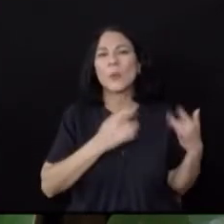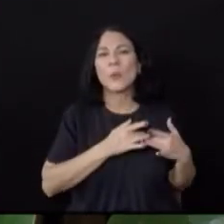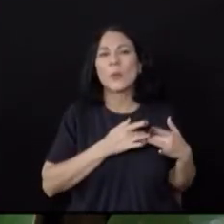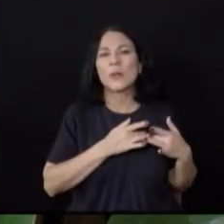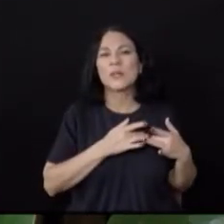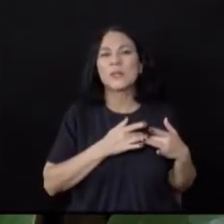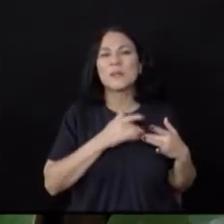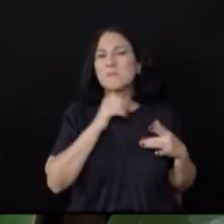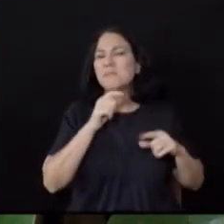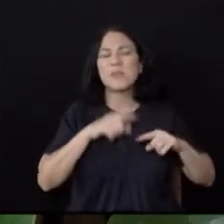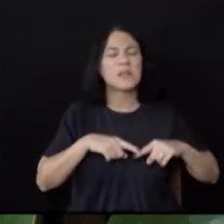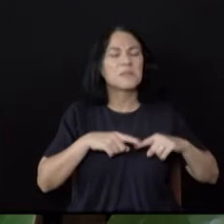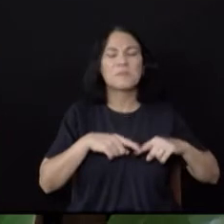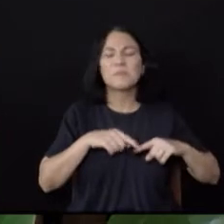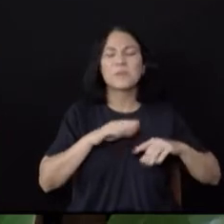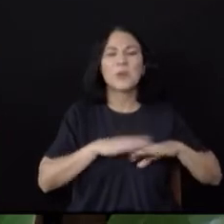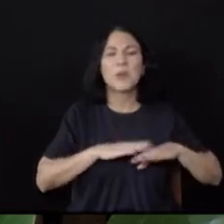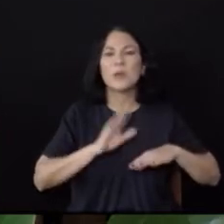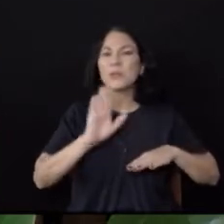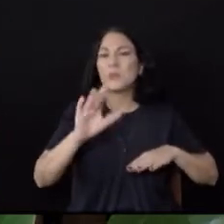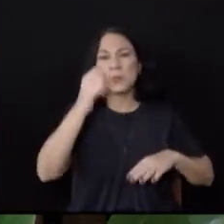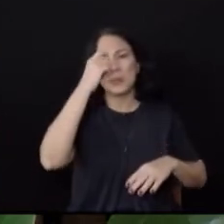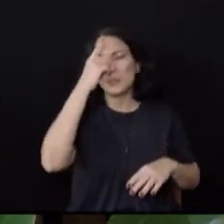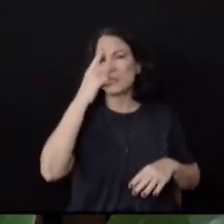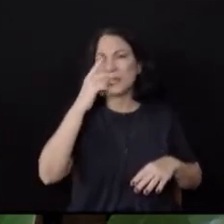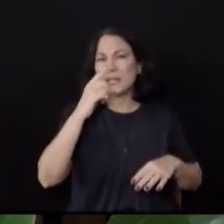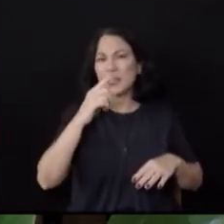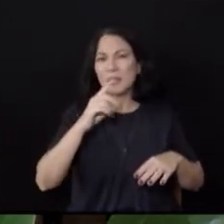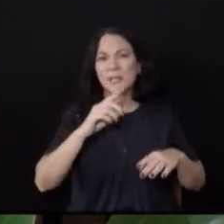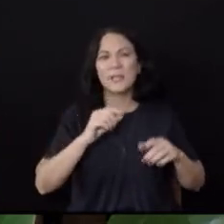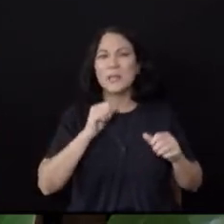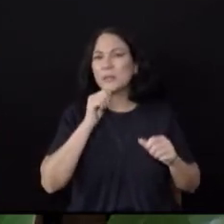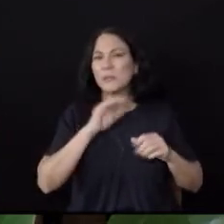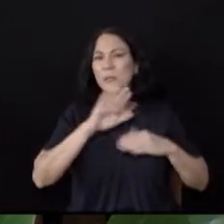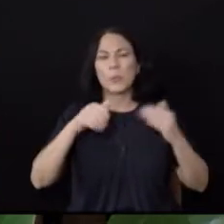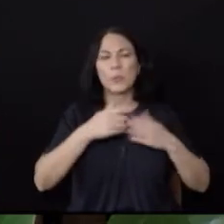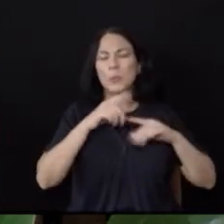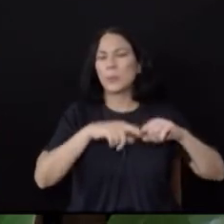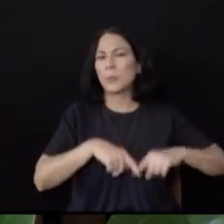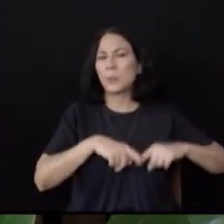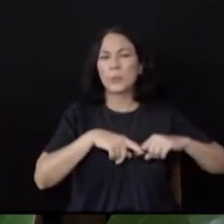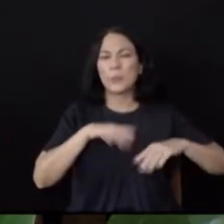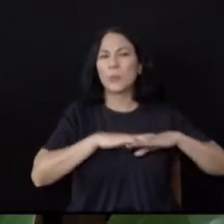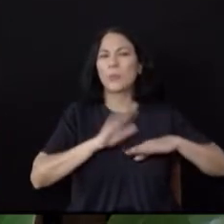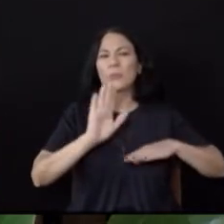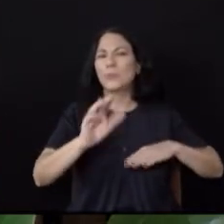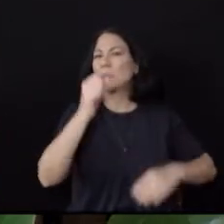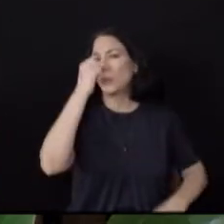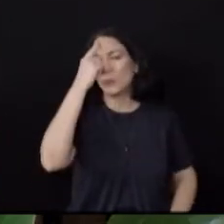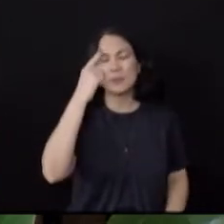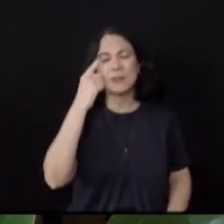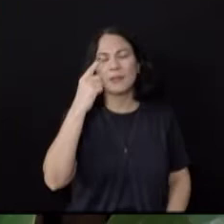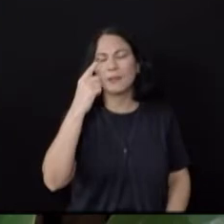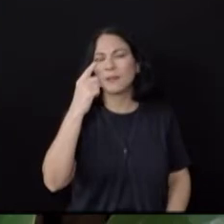lean not upon. The Hebrew says, do not put all your weight upon your own understanding.